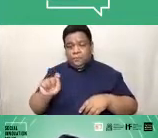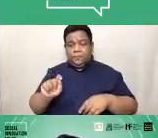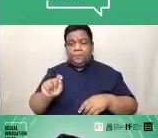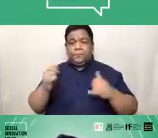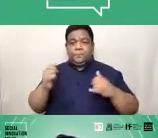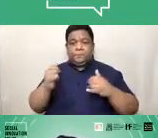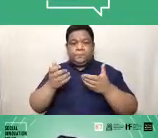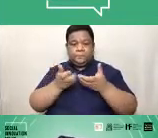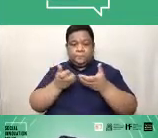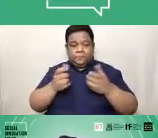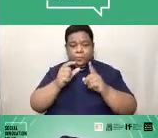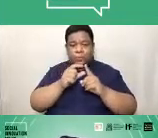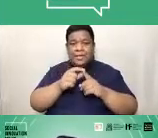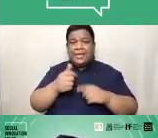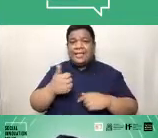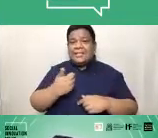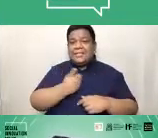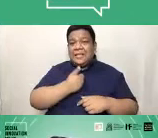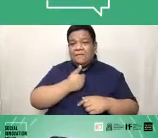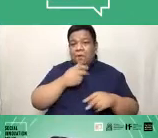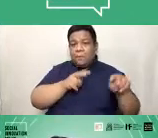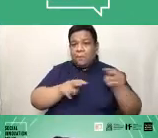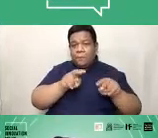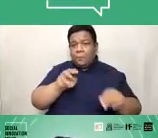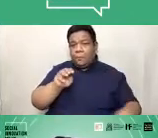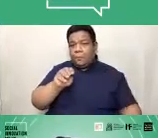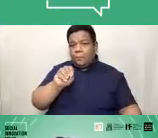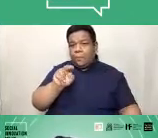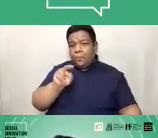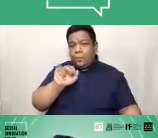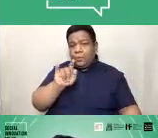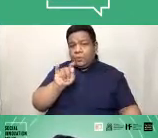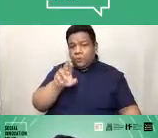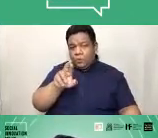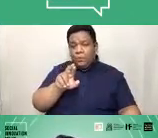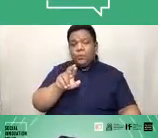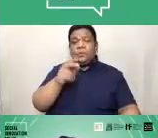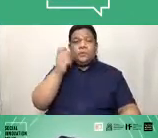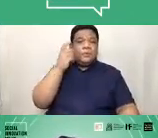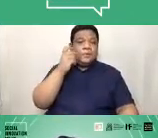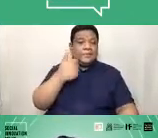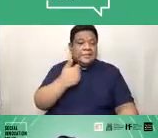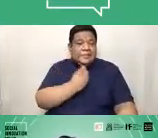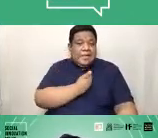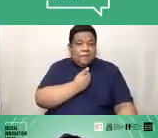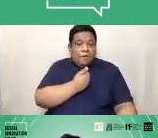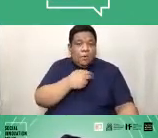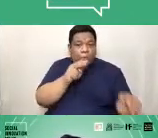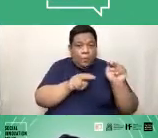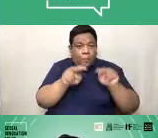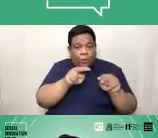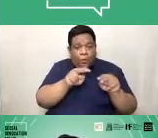to each word. Self-monitoring. The idea is that smart technologies are self-monitoring, meaning they are